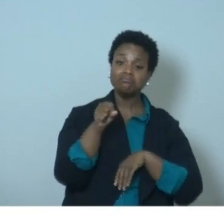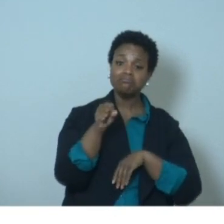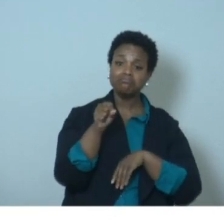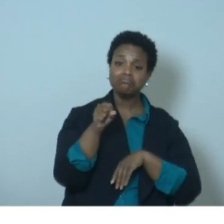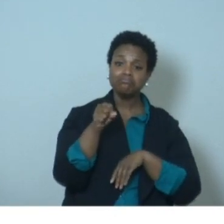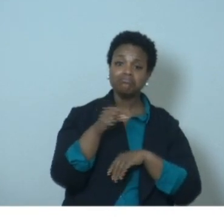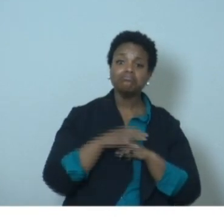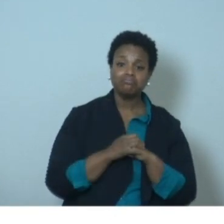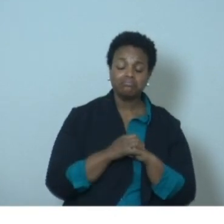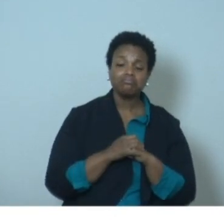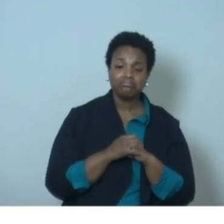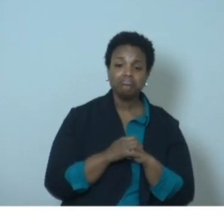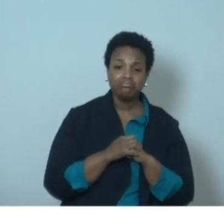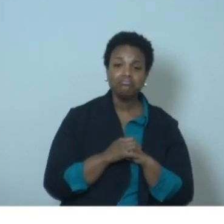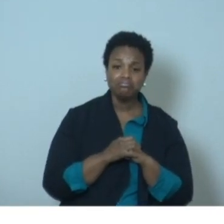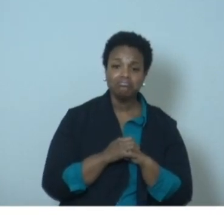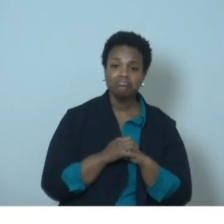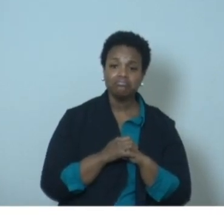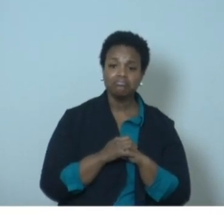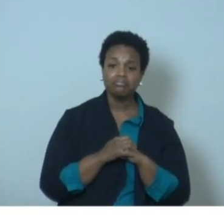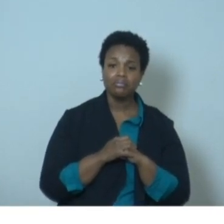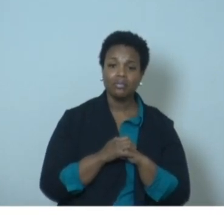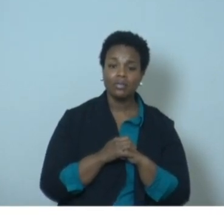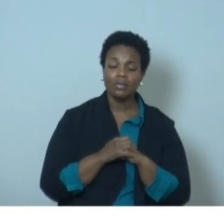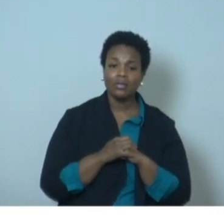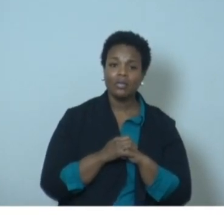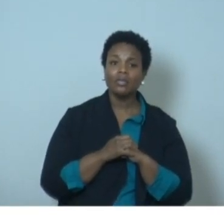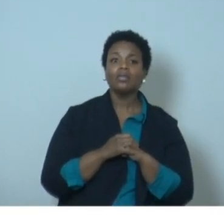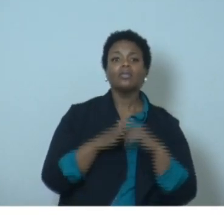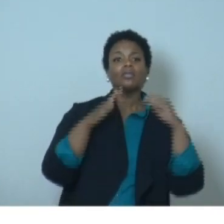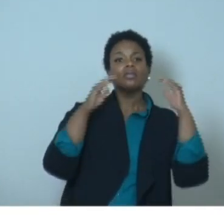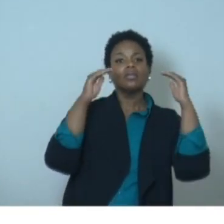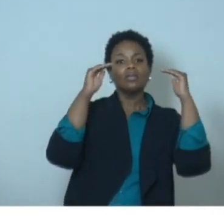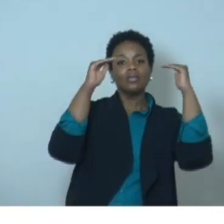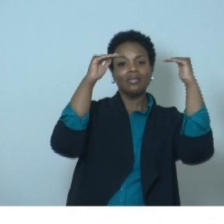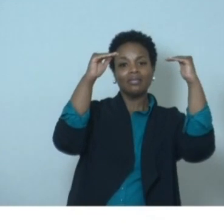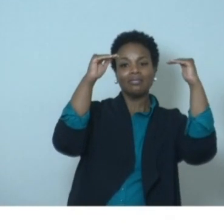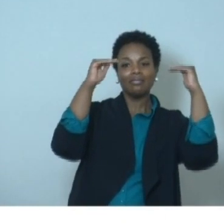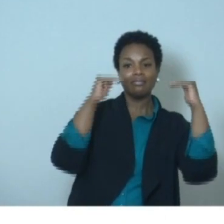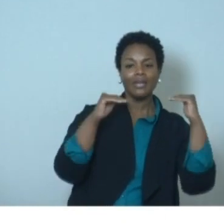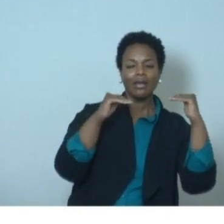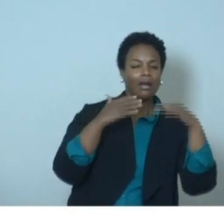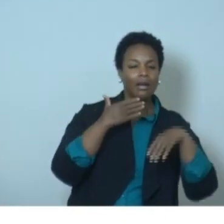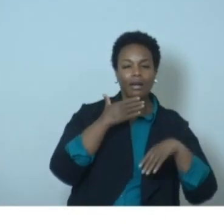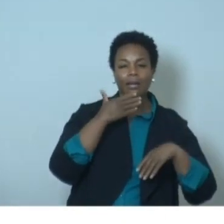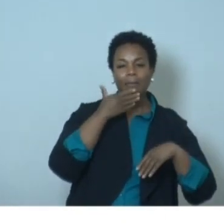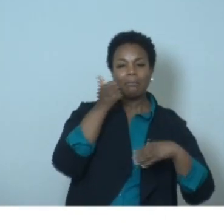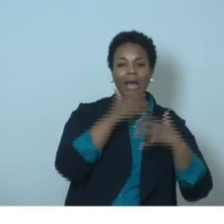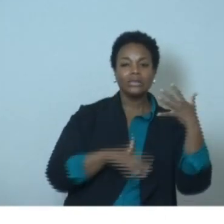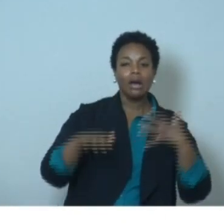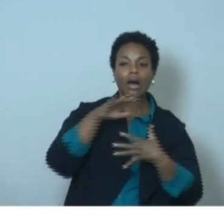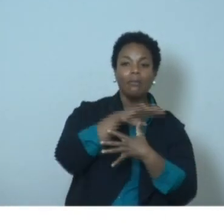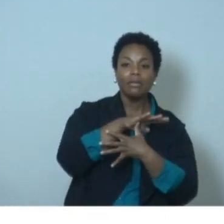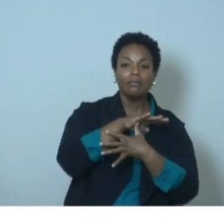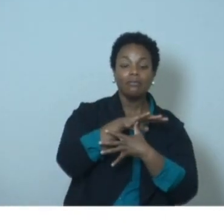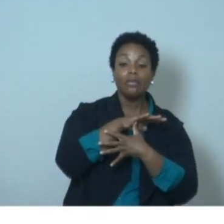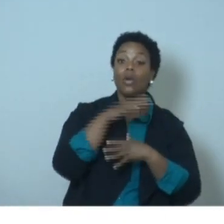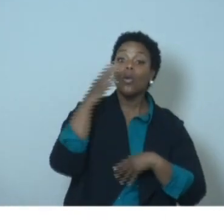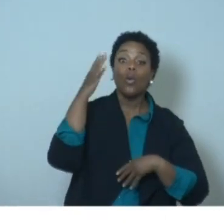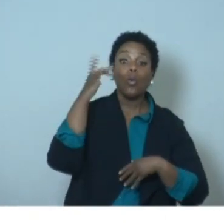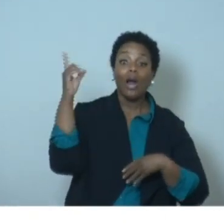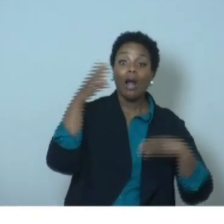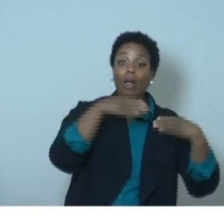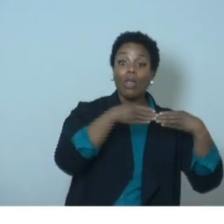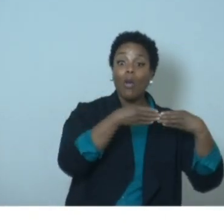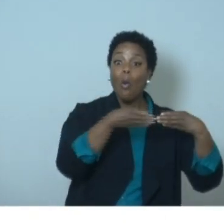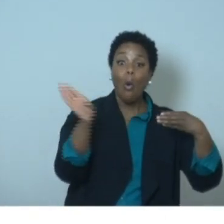the United States and New Mexico. And then the coup de grace of all of this was they did all this in the hopes that they could get up